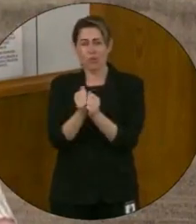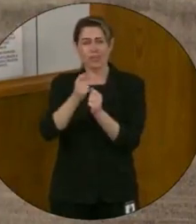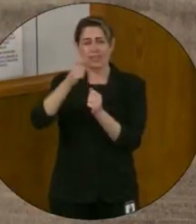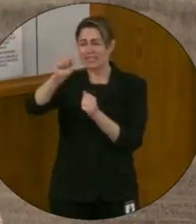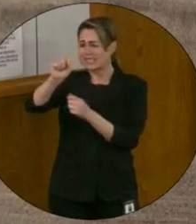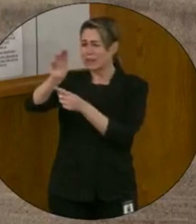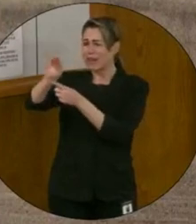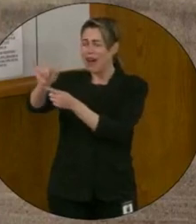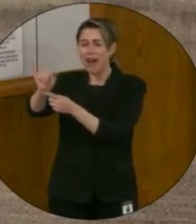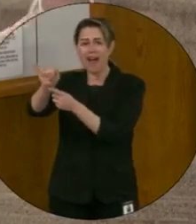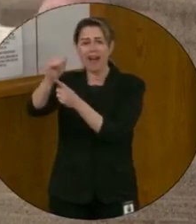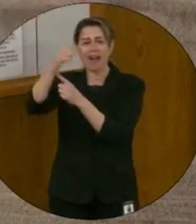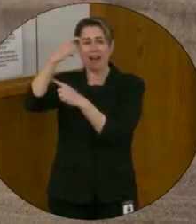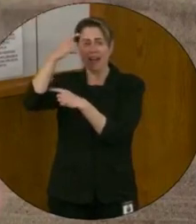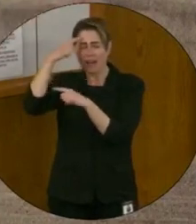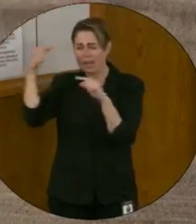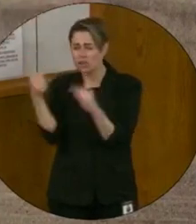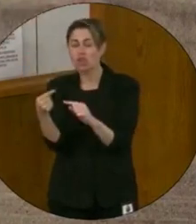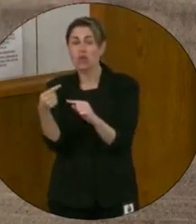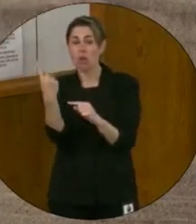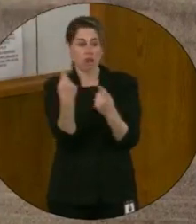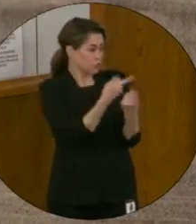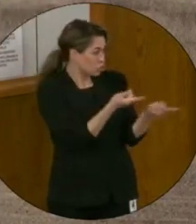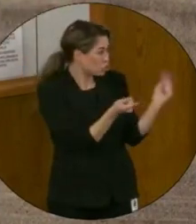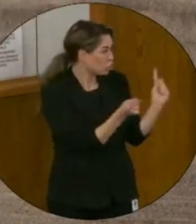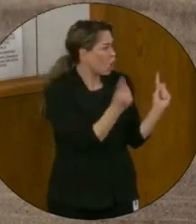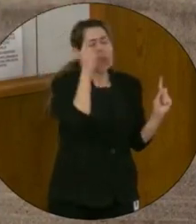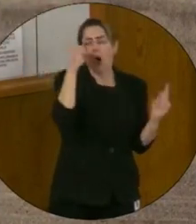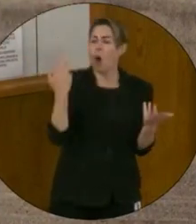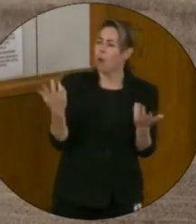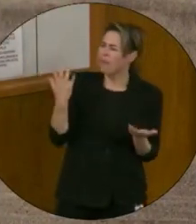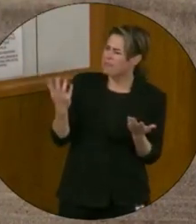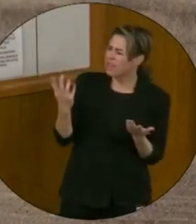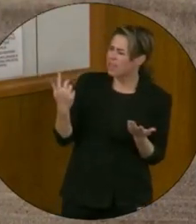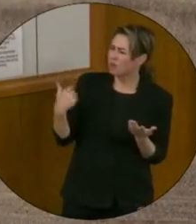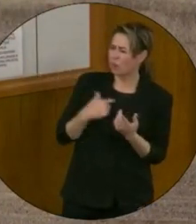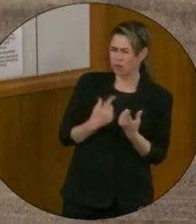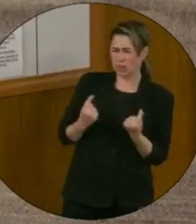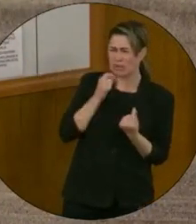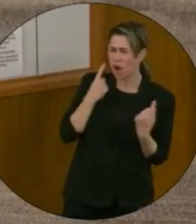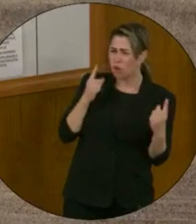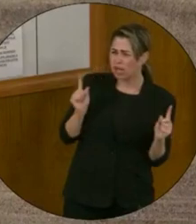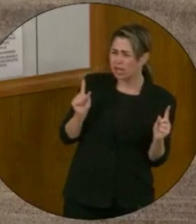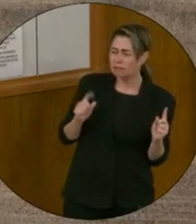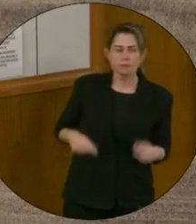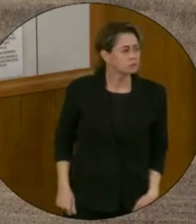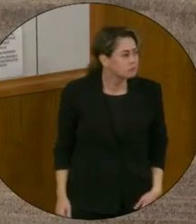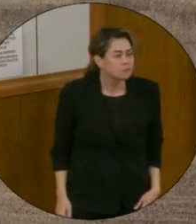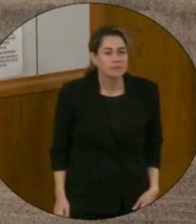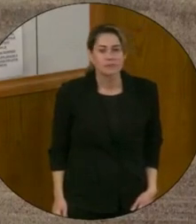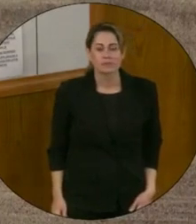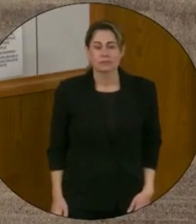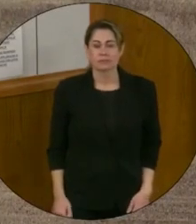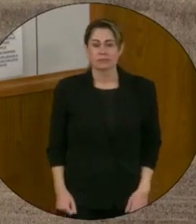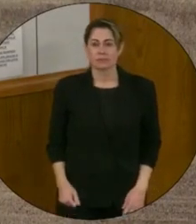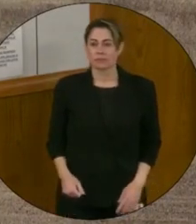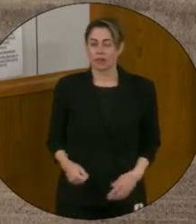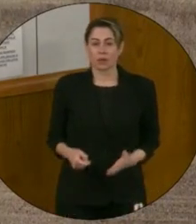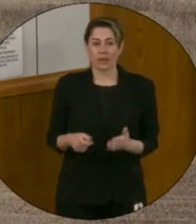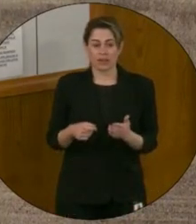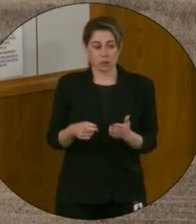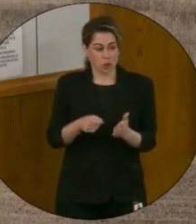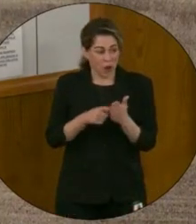brain injury, that one of you would have thought, oh, gee, maybe what we're doing isn't working. Is it going to take